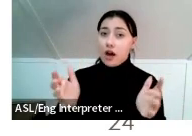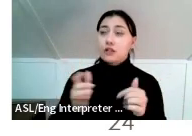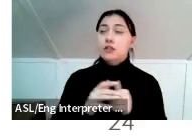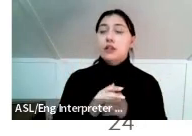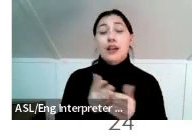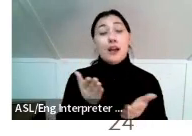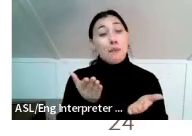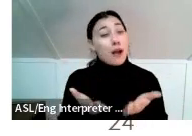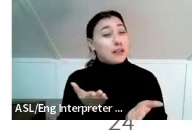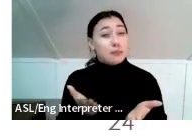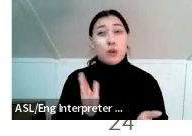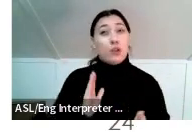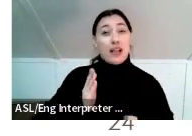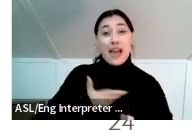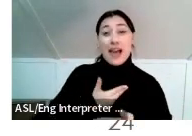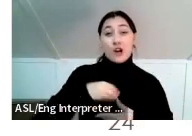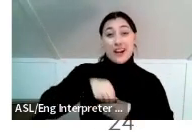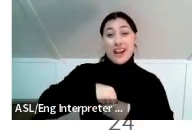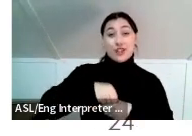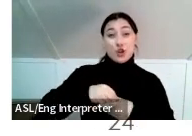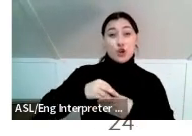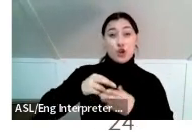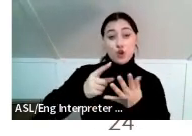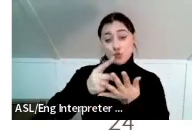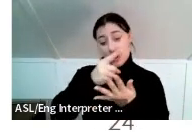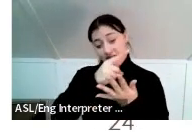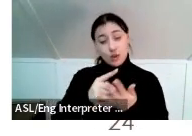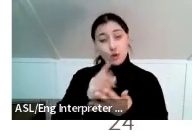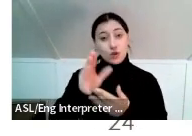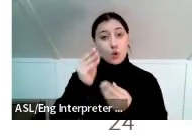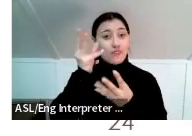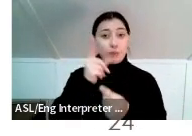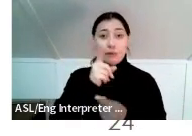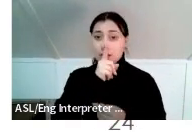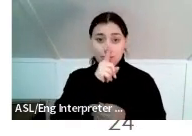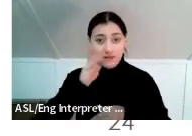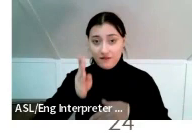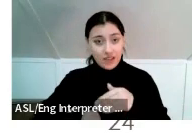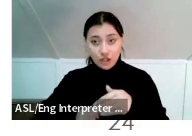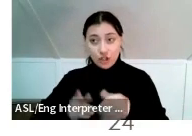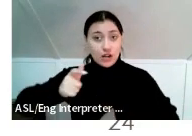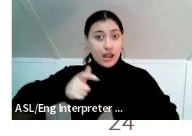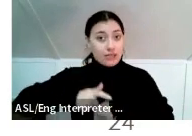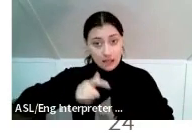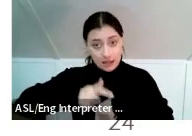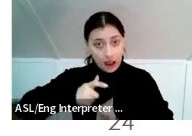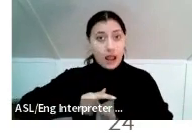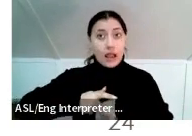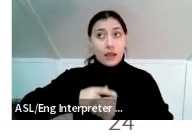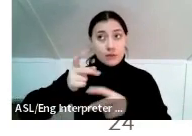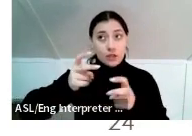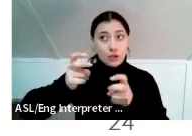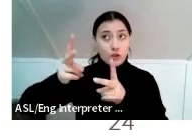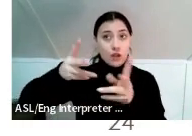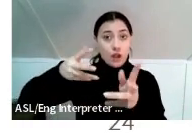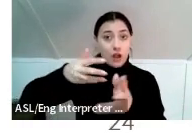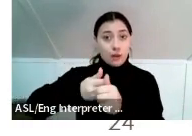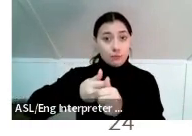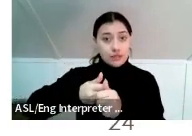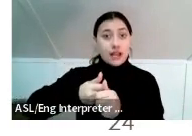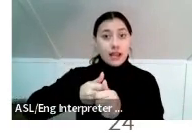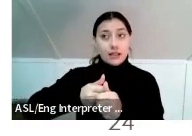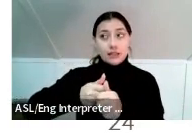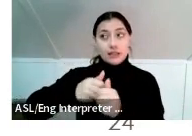have completed our internal review of your information in time to update this page in the